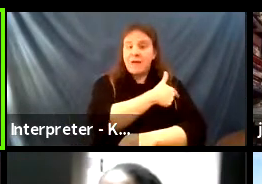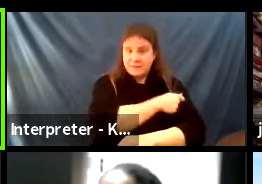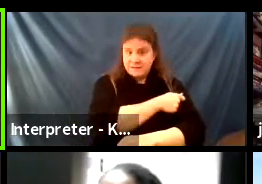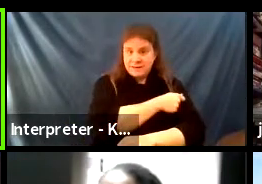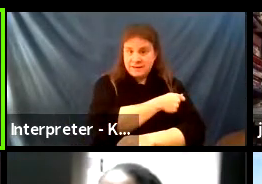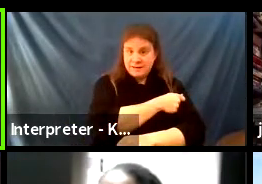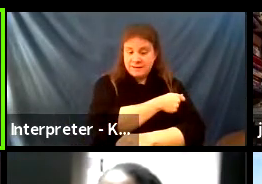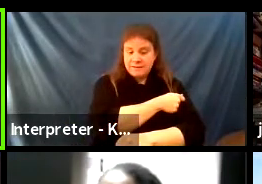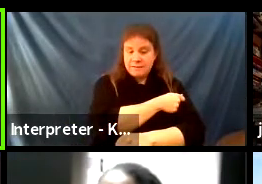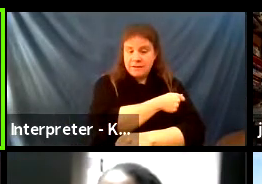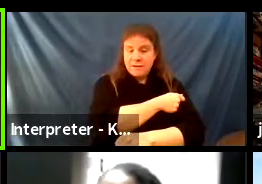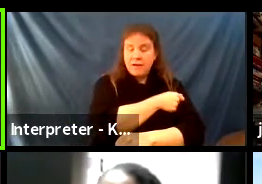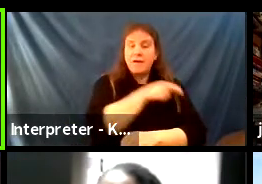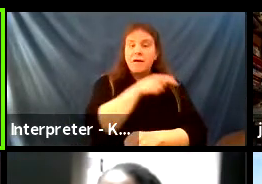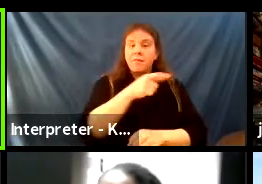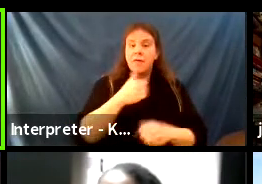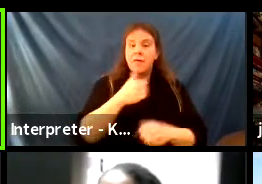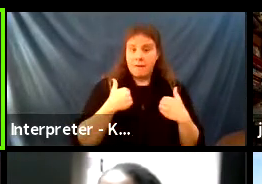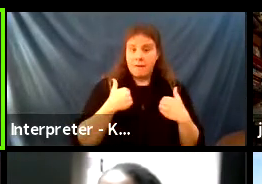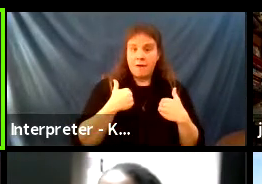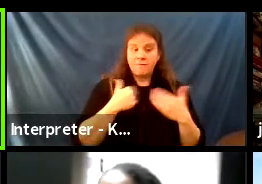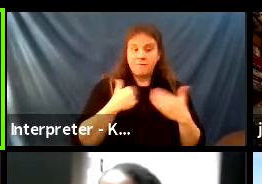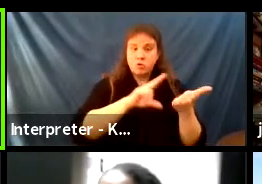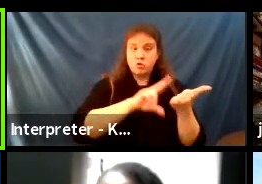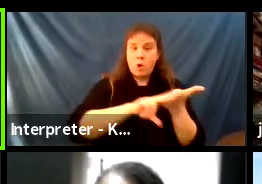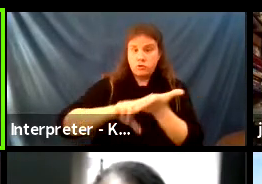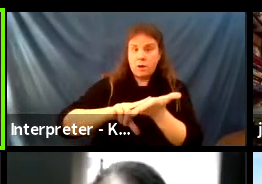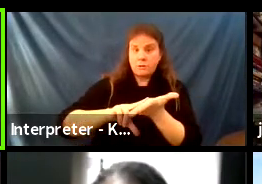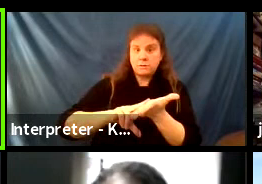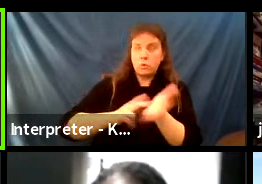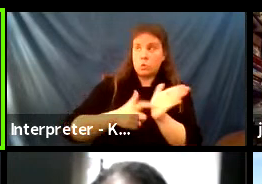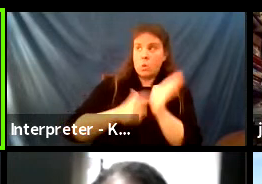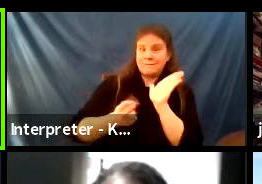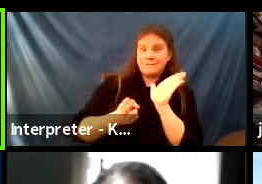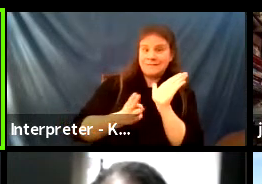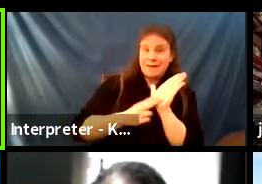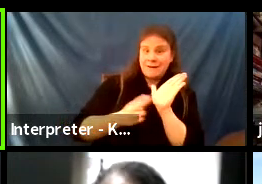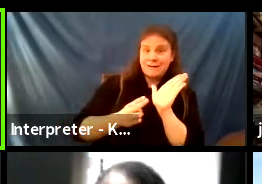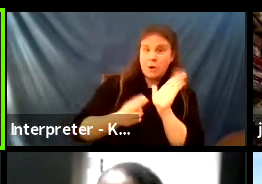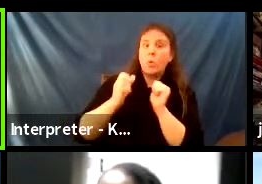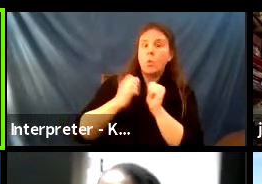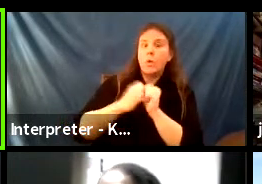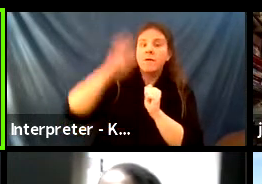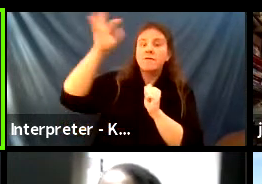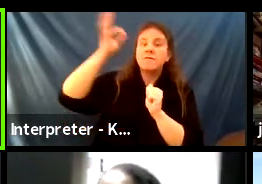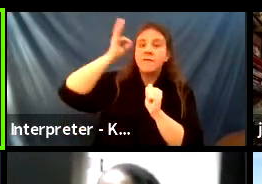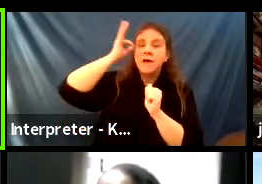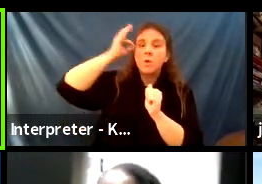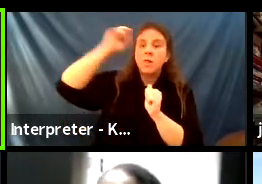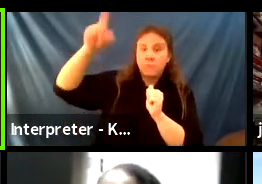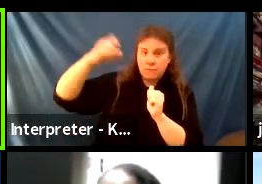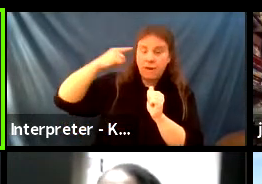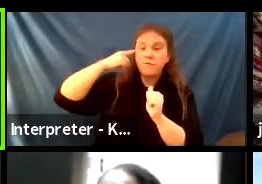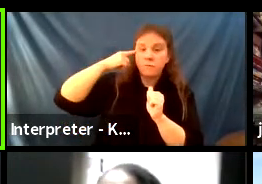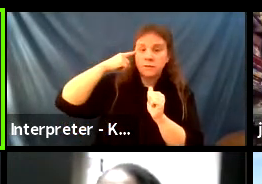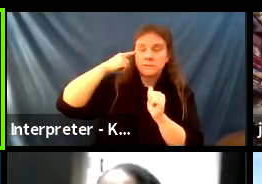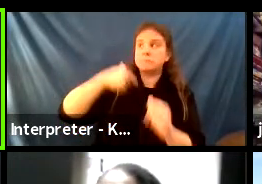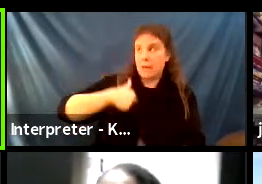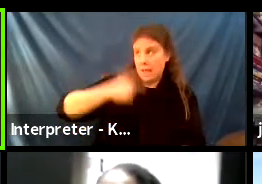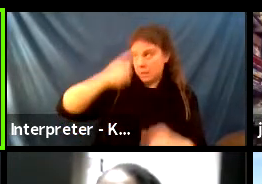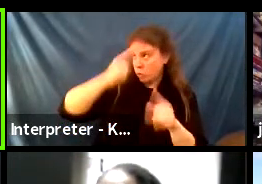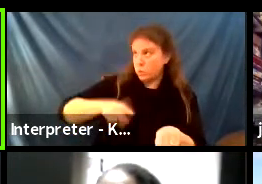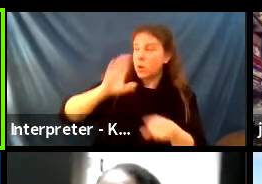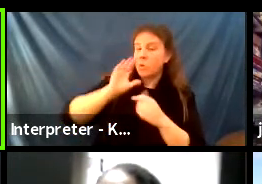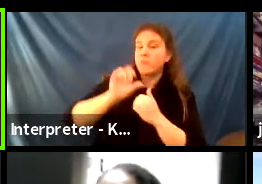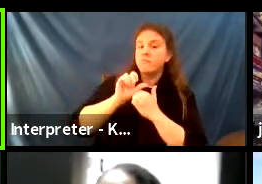contractual language with the federal government that says they will be abiding by federal recommendations and state and